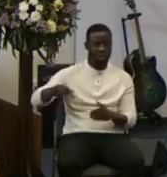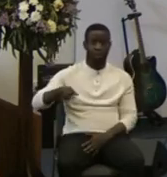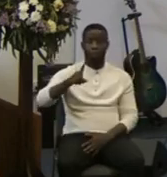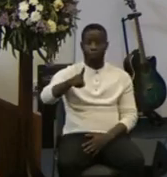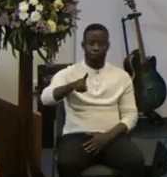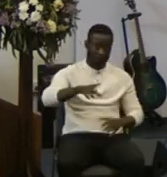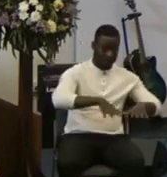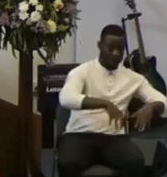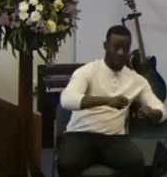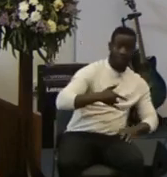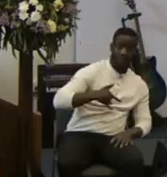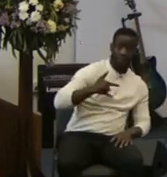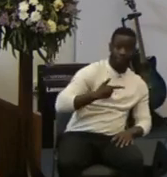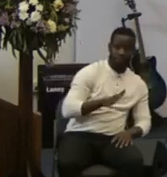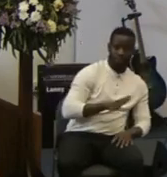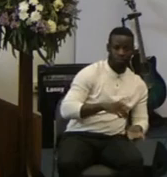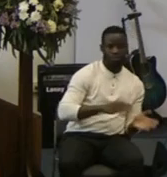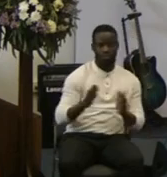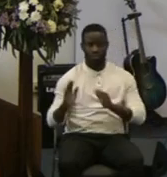At the beginning of life,